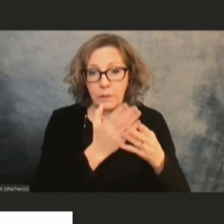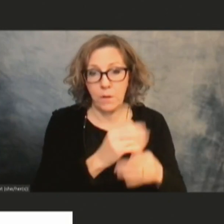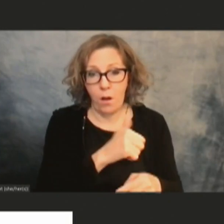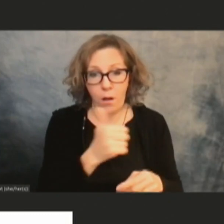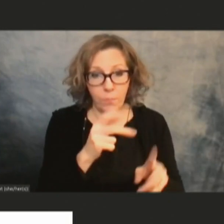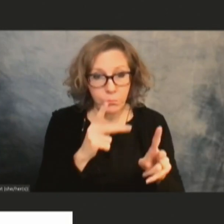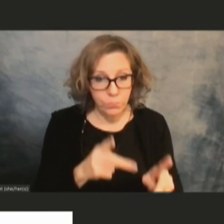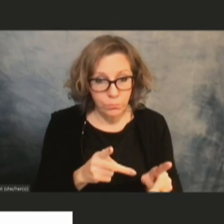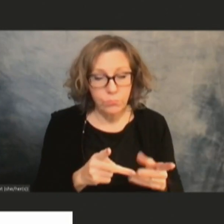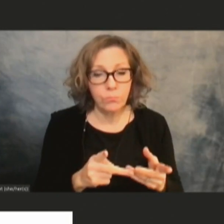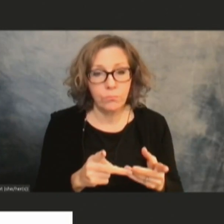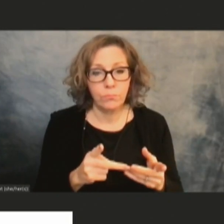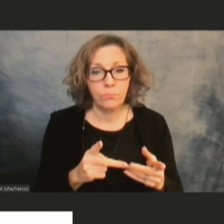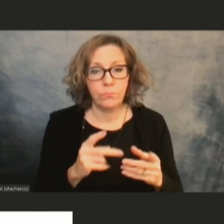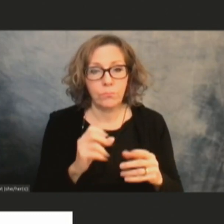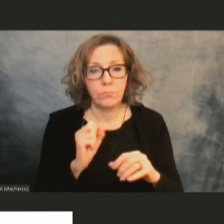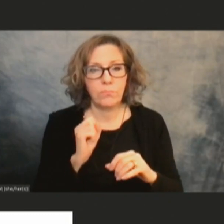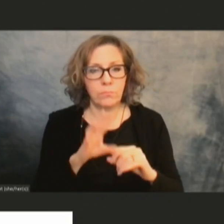email